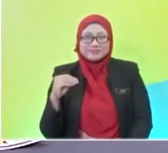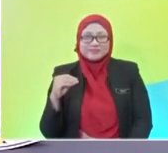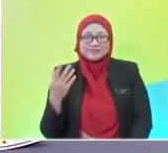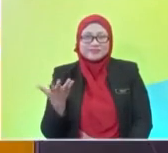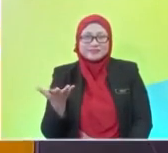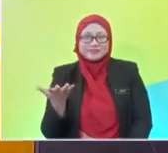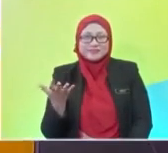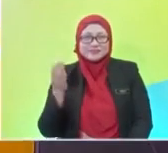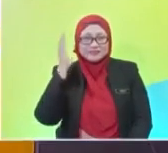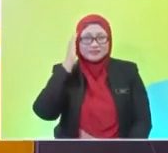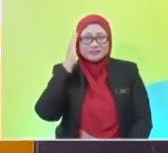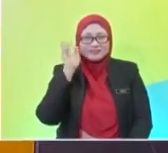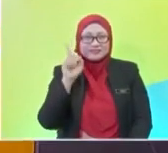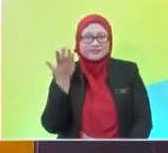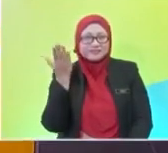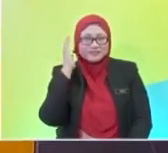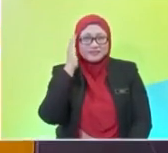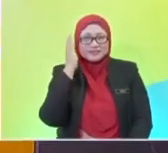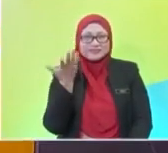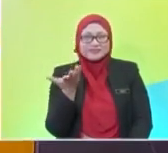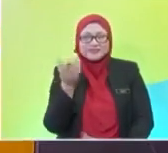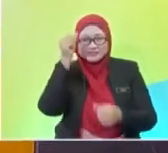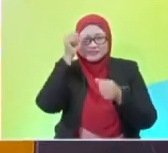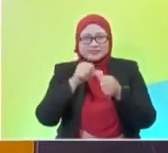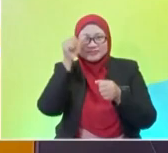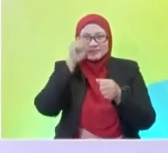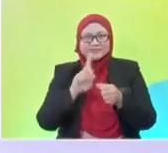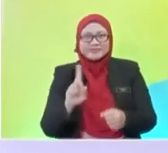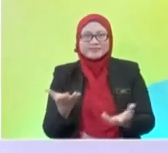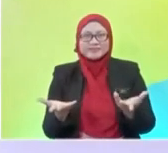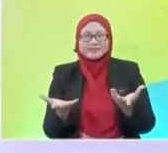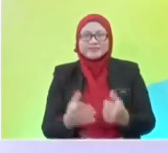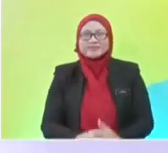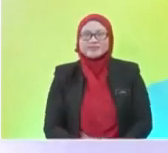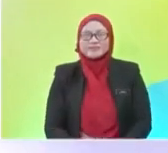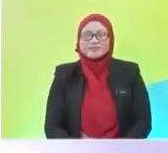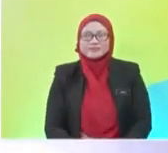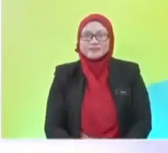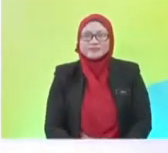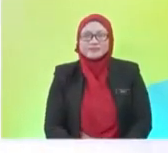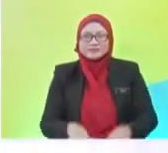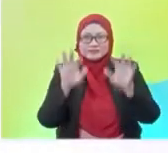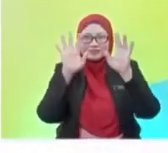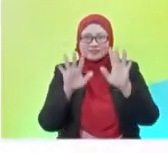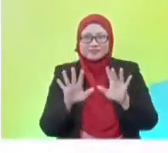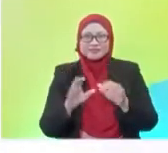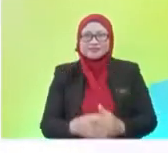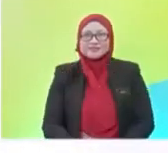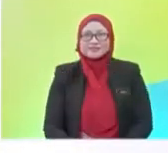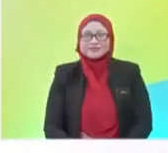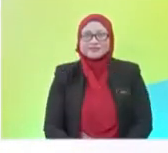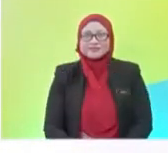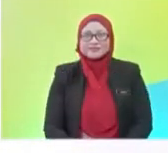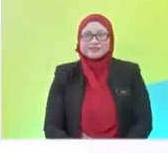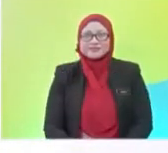Red, okay. I know. Okay, this is it. This is the winning point. So, red